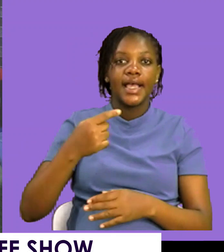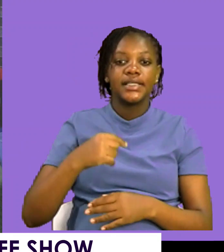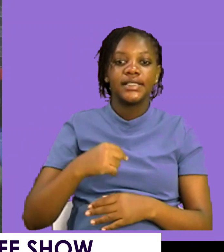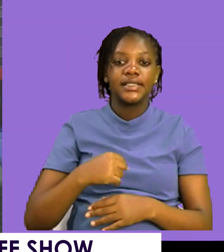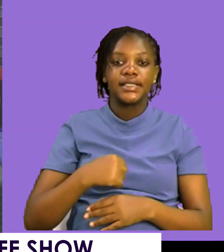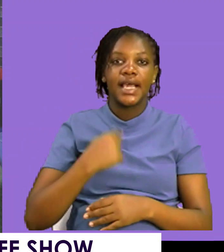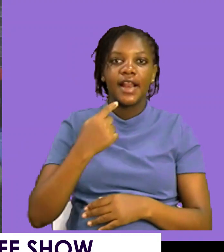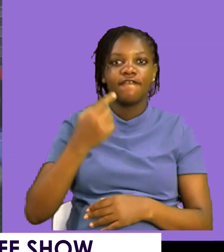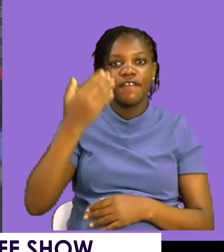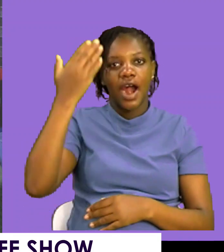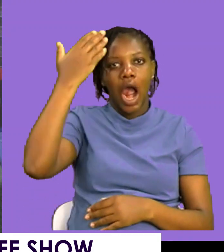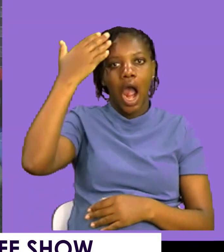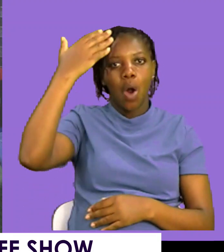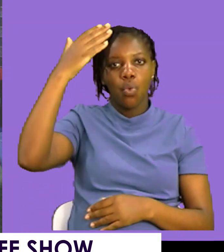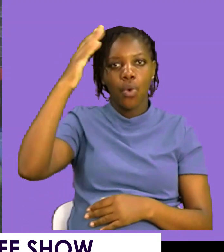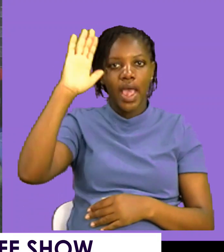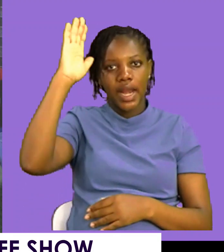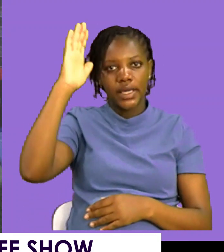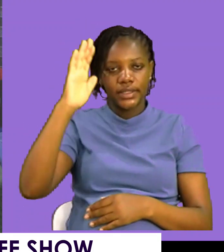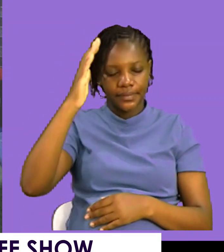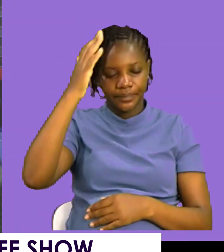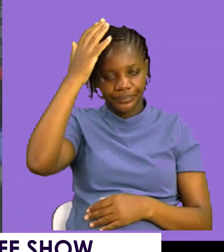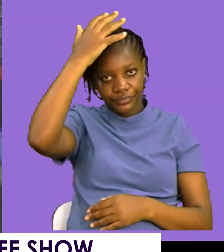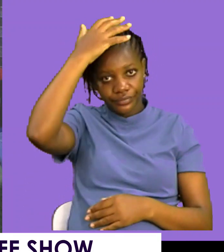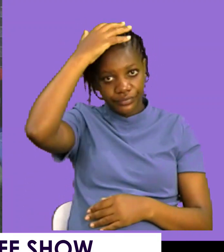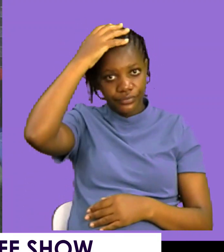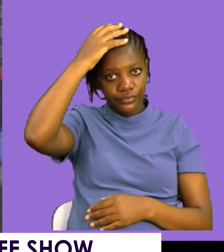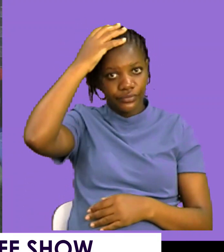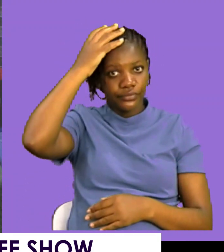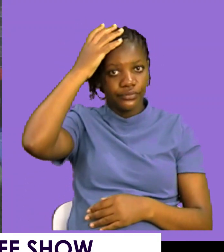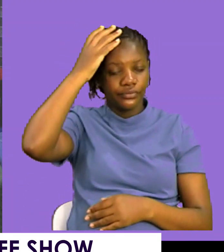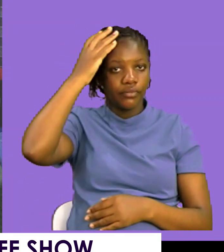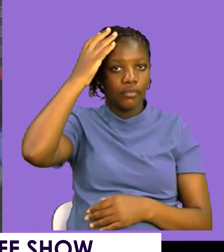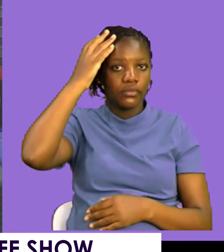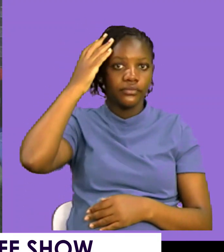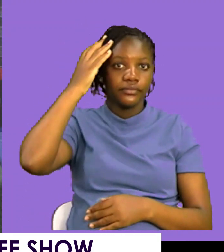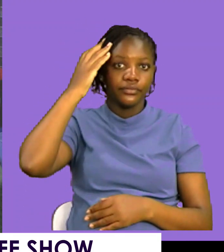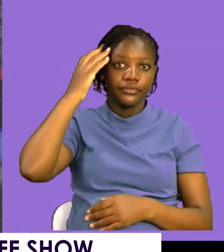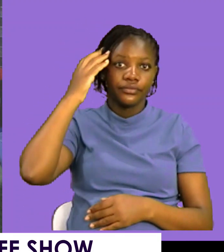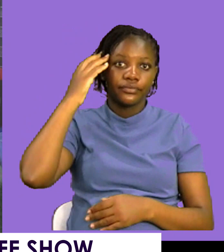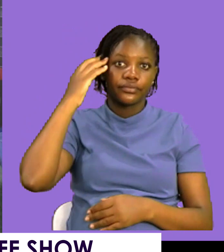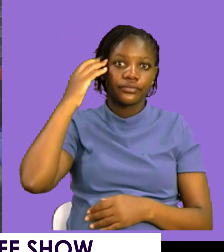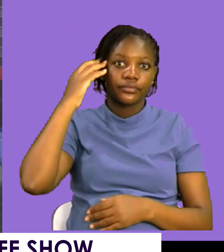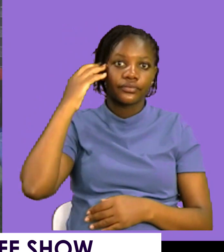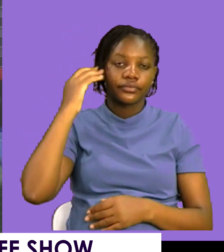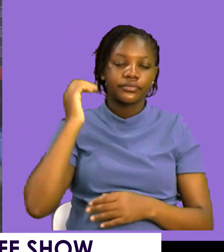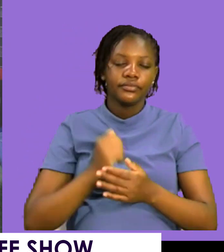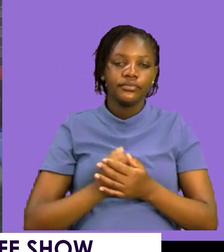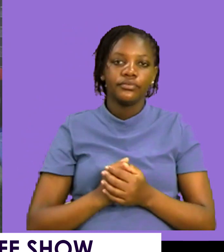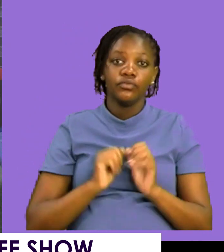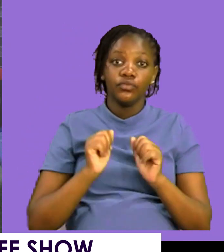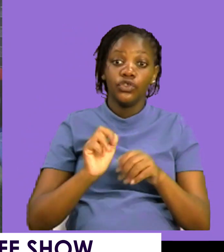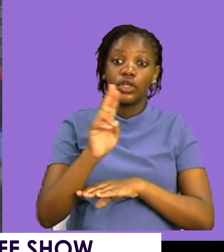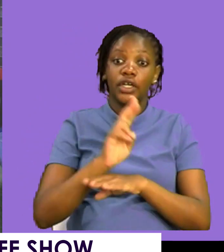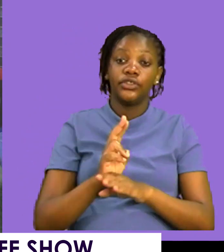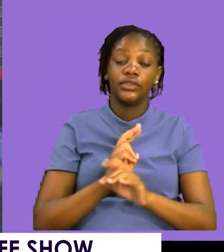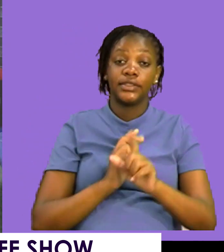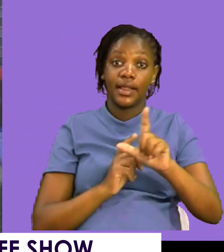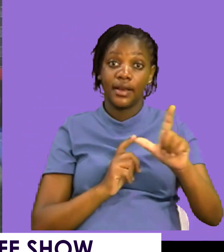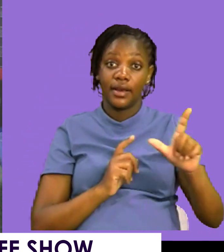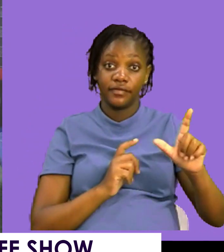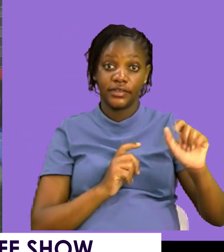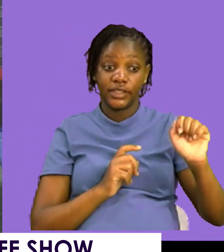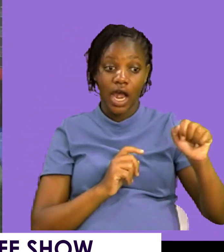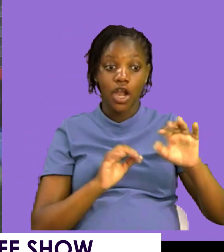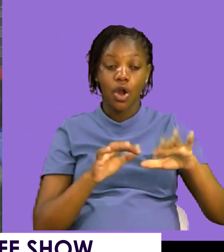Self-awareness. Hold your head with your right hand. If you're left-handed, hold it with the left hand. I want you to touch